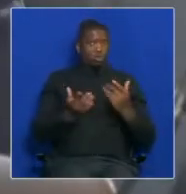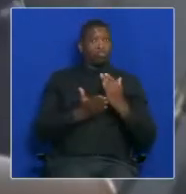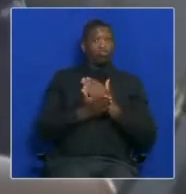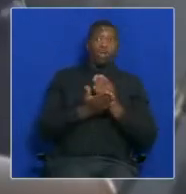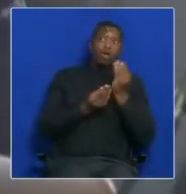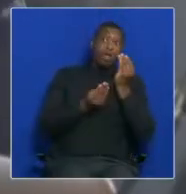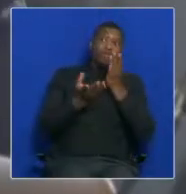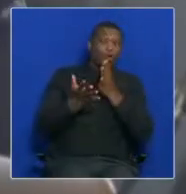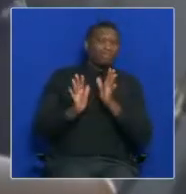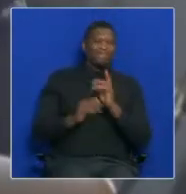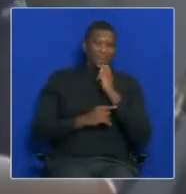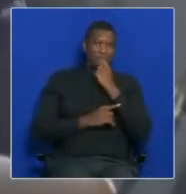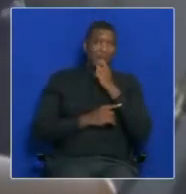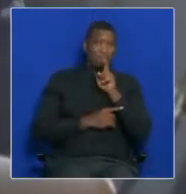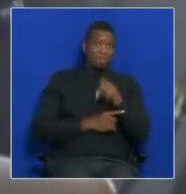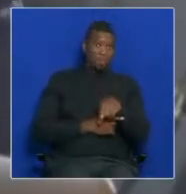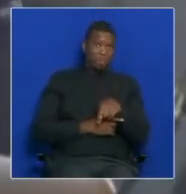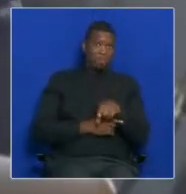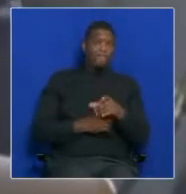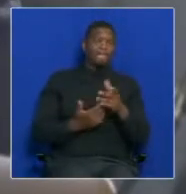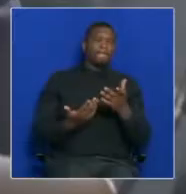about